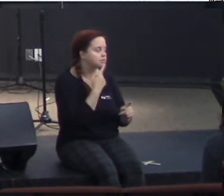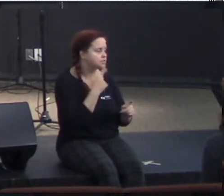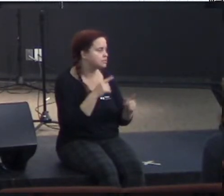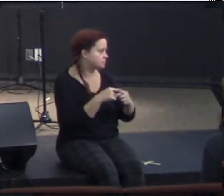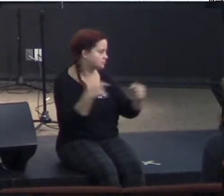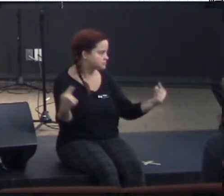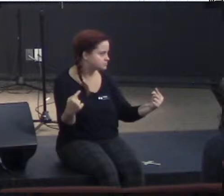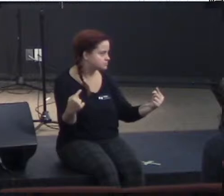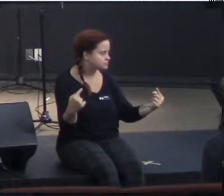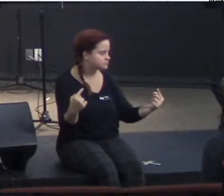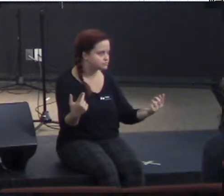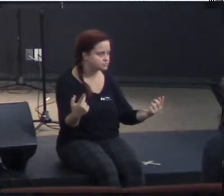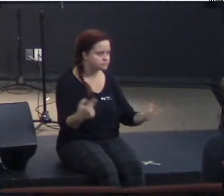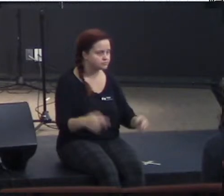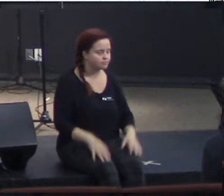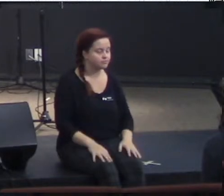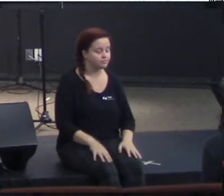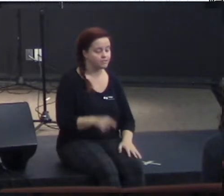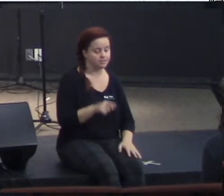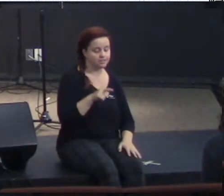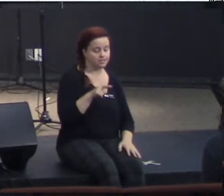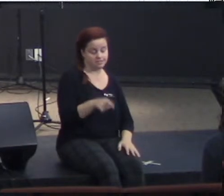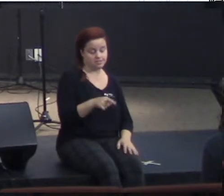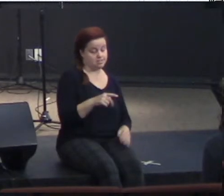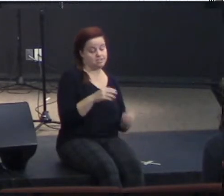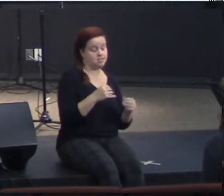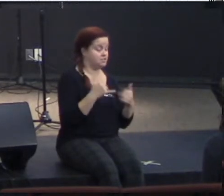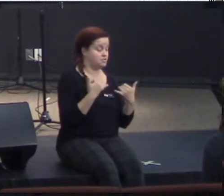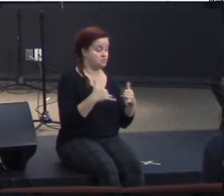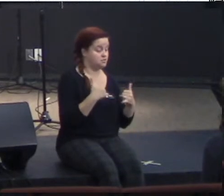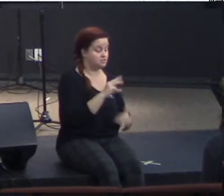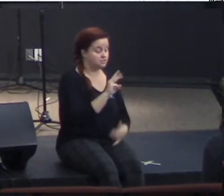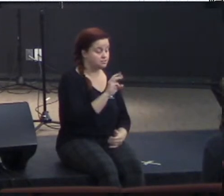started drawing. He was doing Wordle, actually, if you want to know. Just kinda,